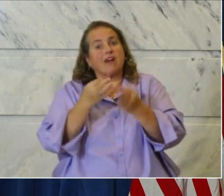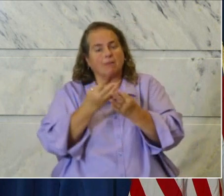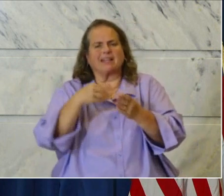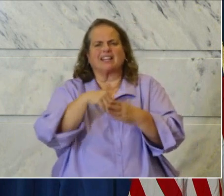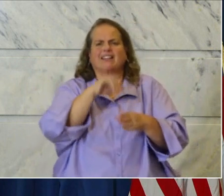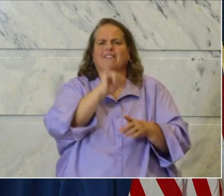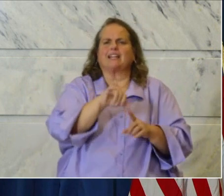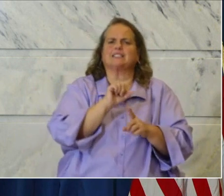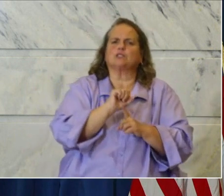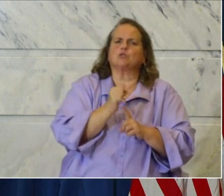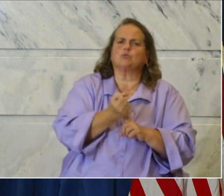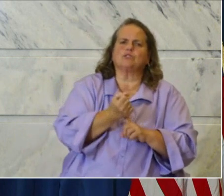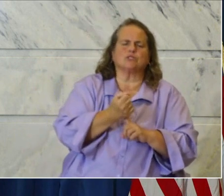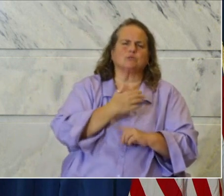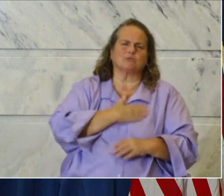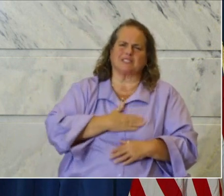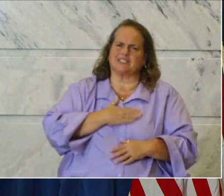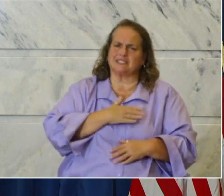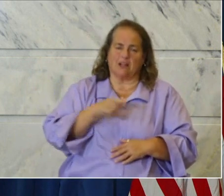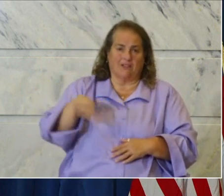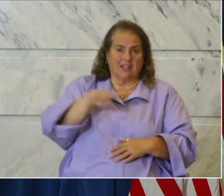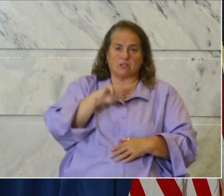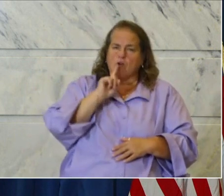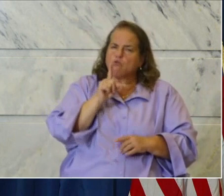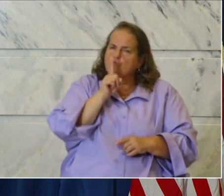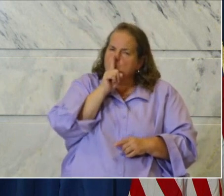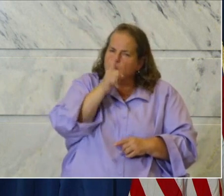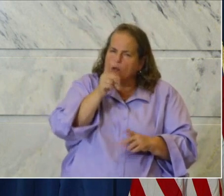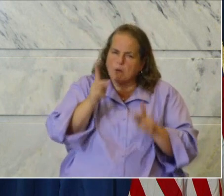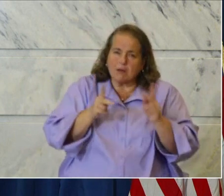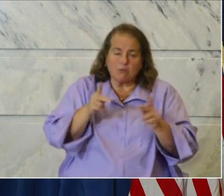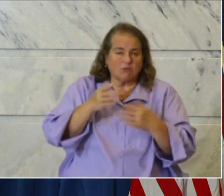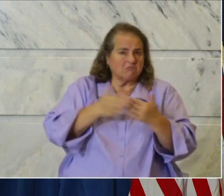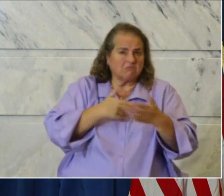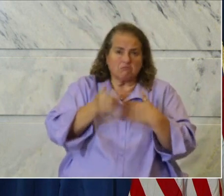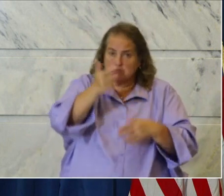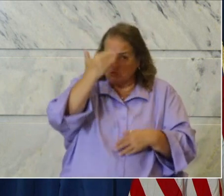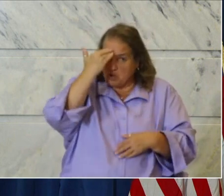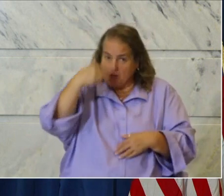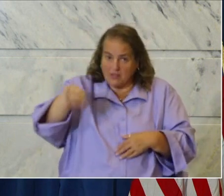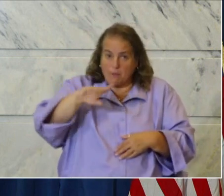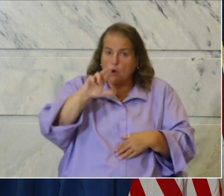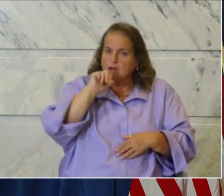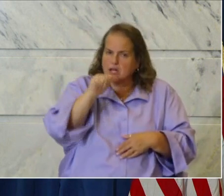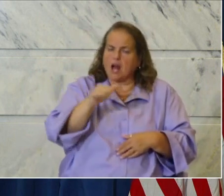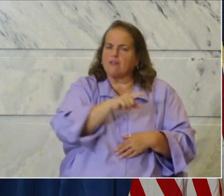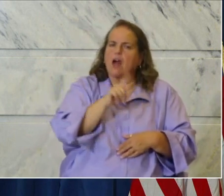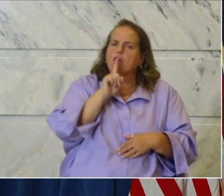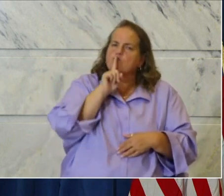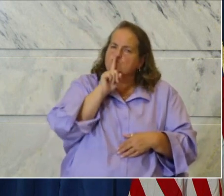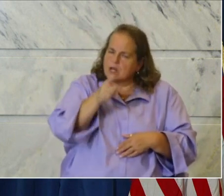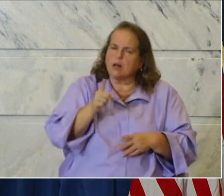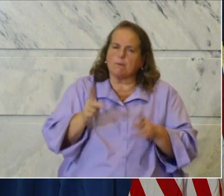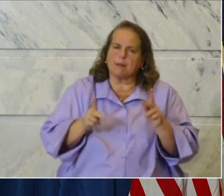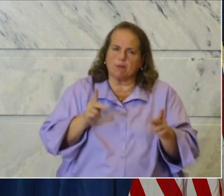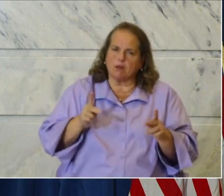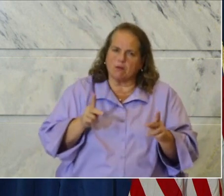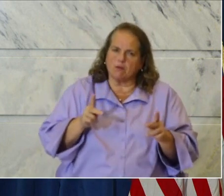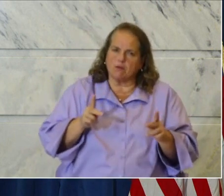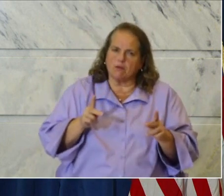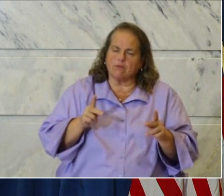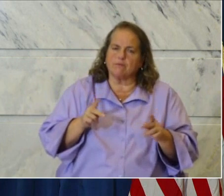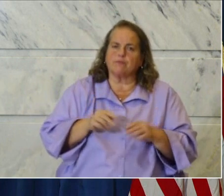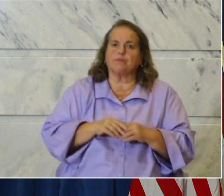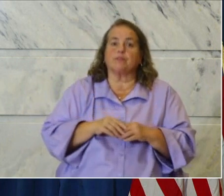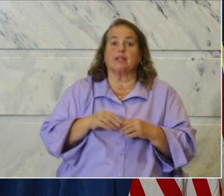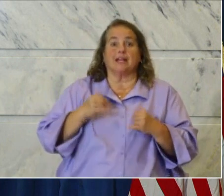this situation. These are real people. Doesn't matter if you know them or not. They are real people whose families love them.